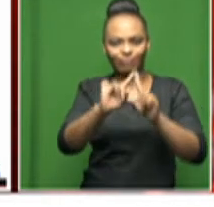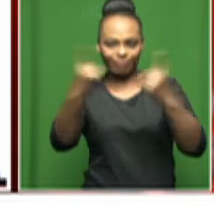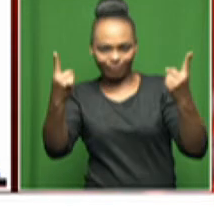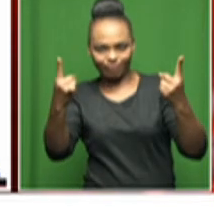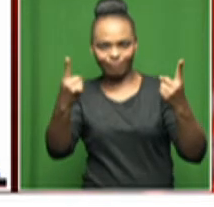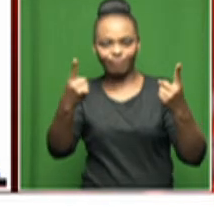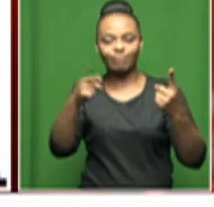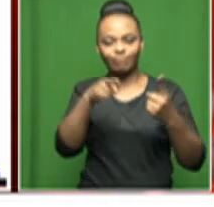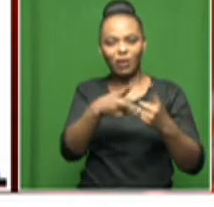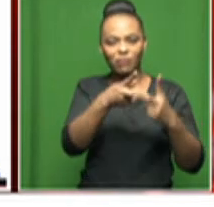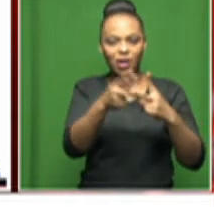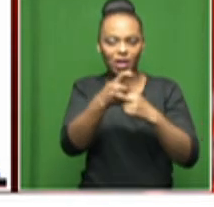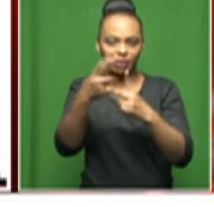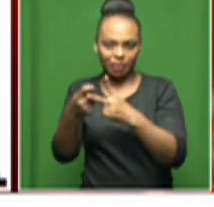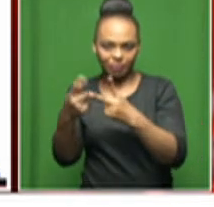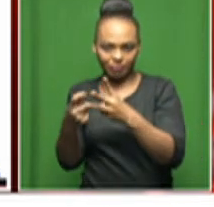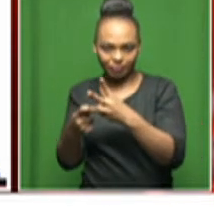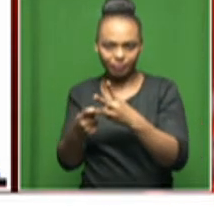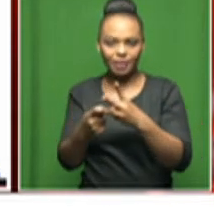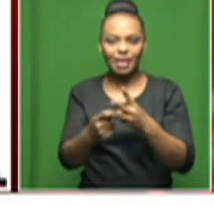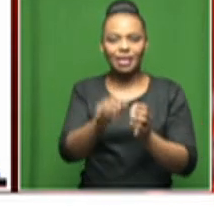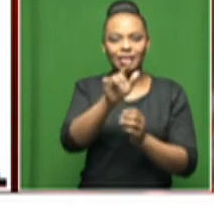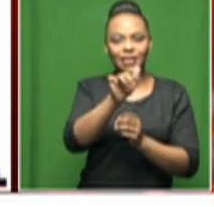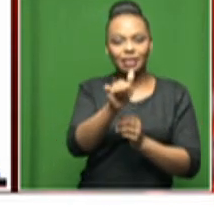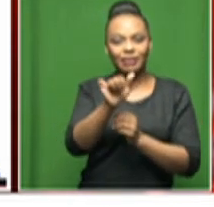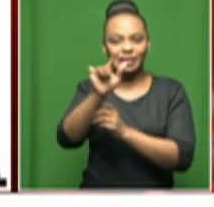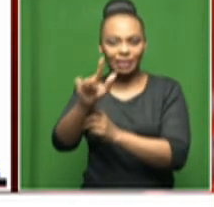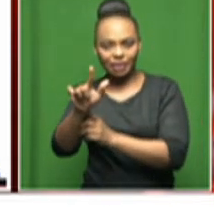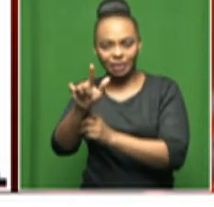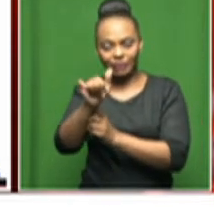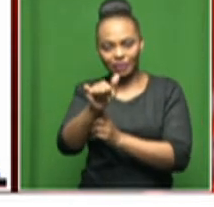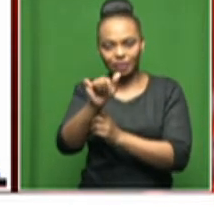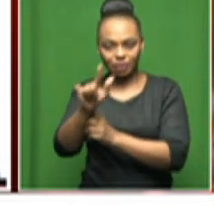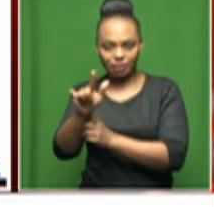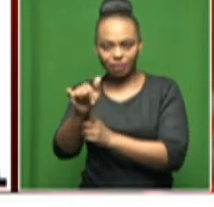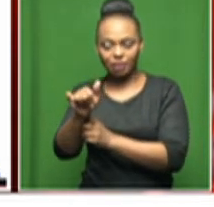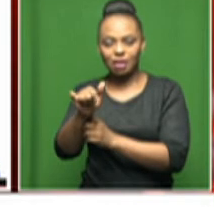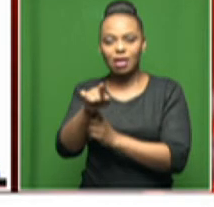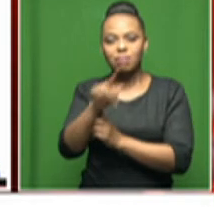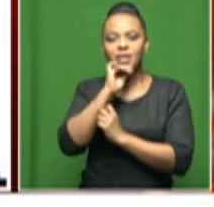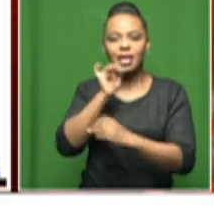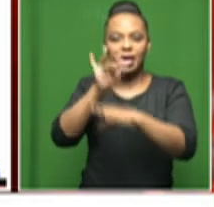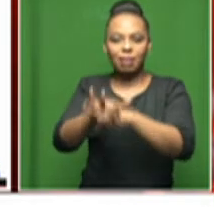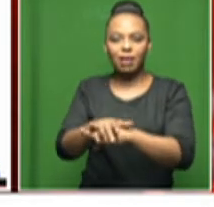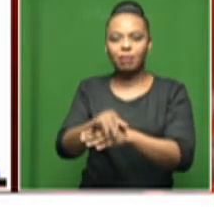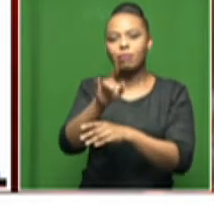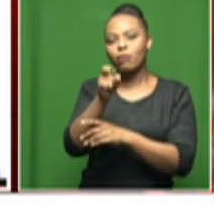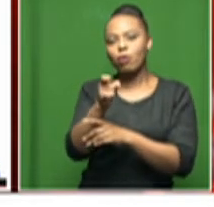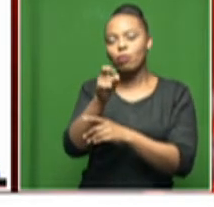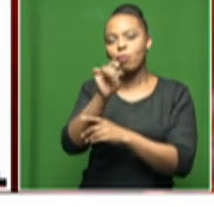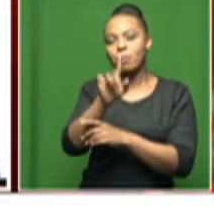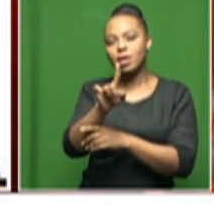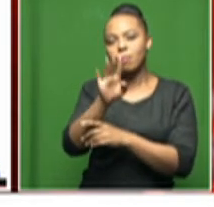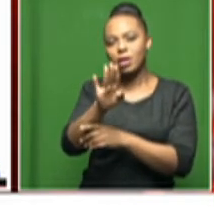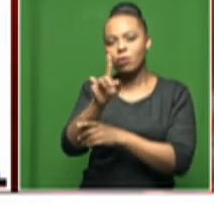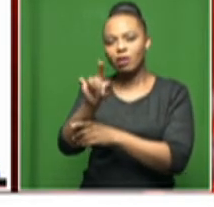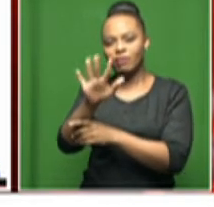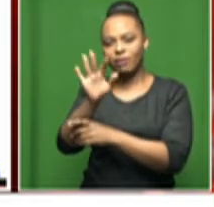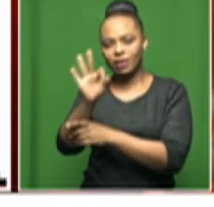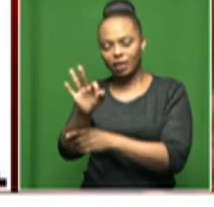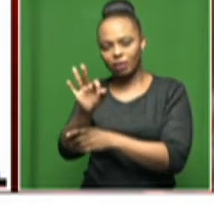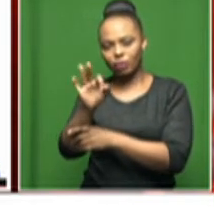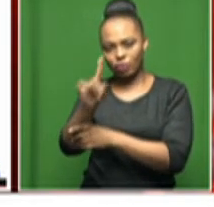Of those, 76 out of those 87 antigens are not actually impacted by the B1351 site